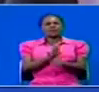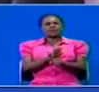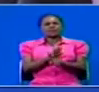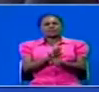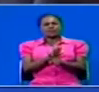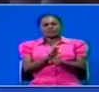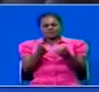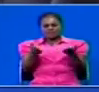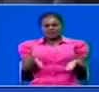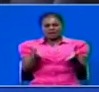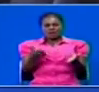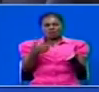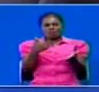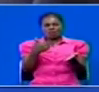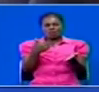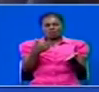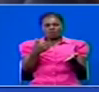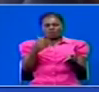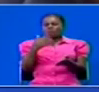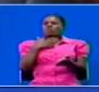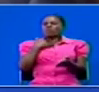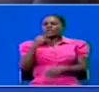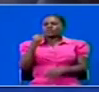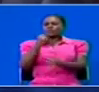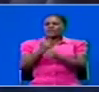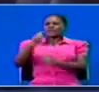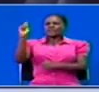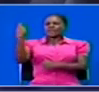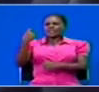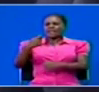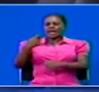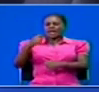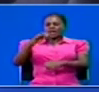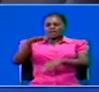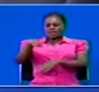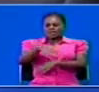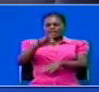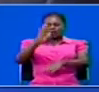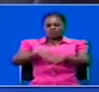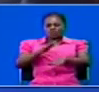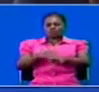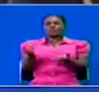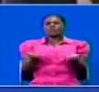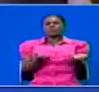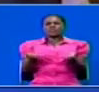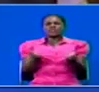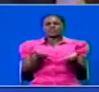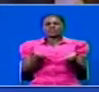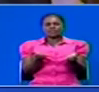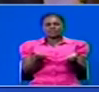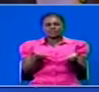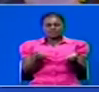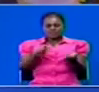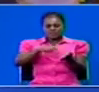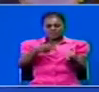we have worked hard to make Kenya the most attractive destination for investment in this region. And that has meant cutting the red